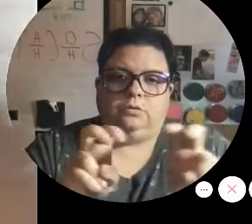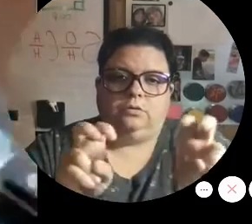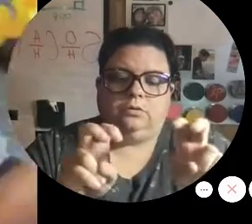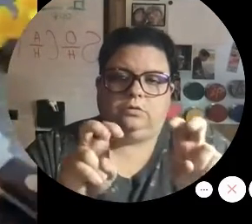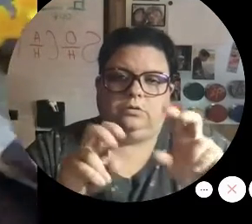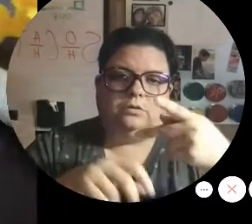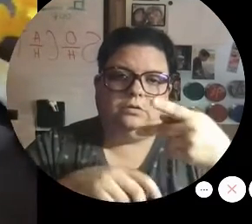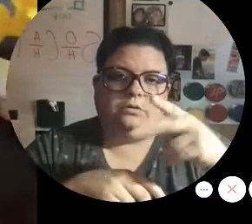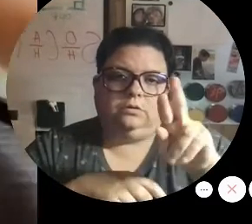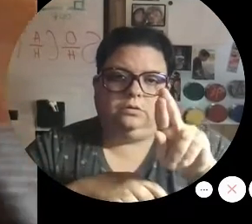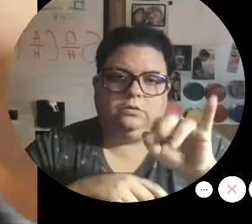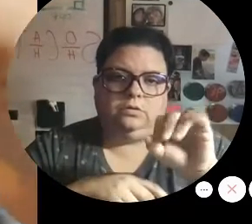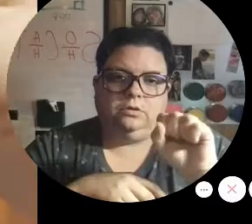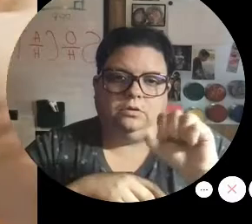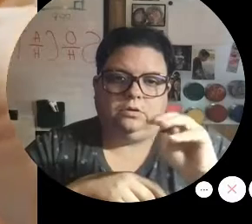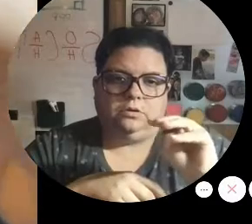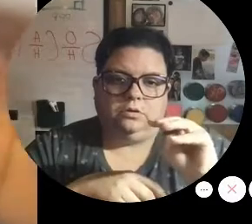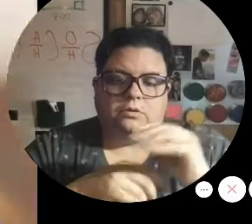a prism.